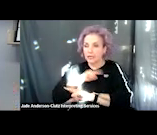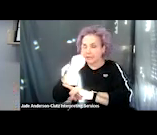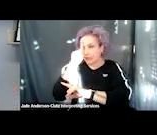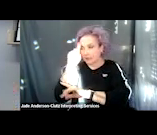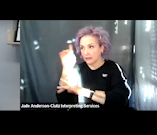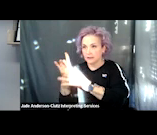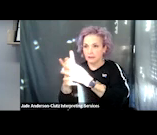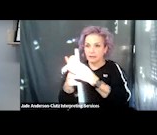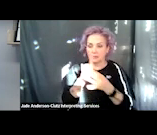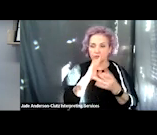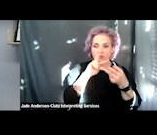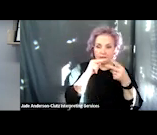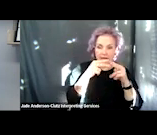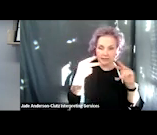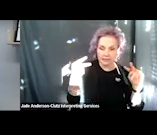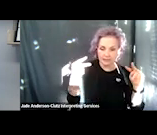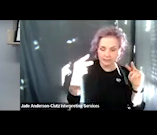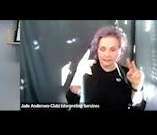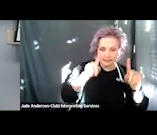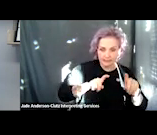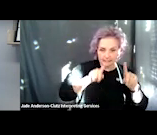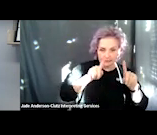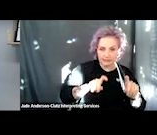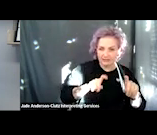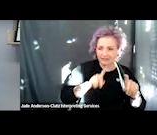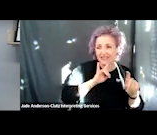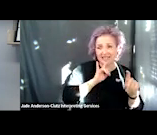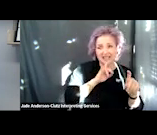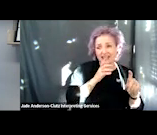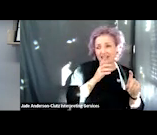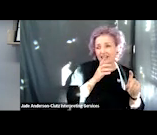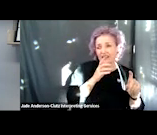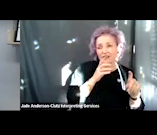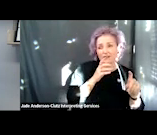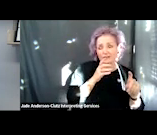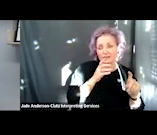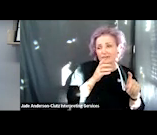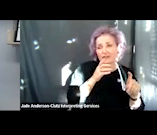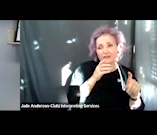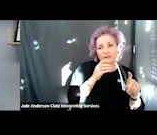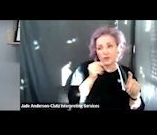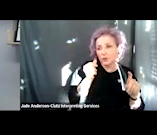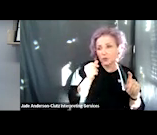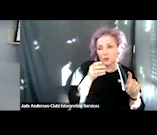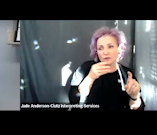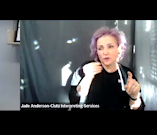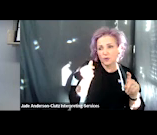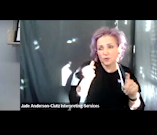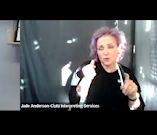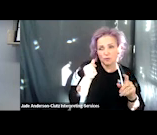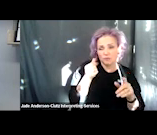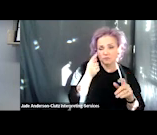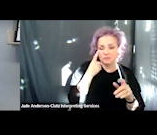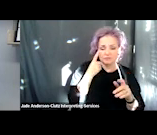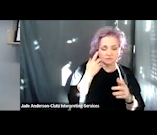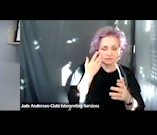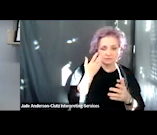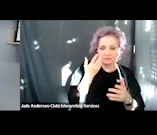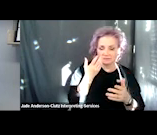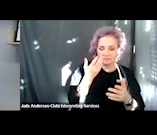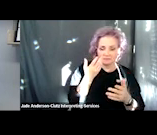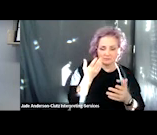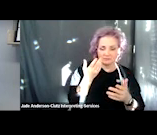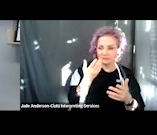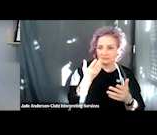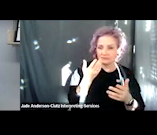small percentage. So there's really a missing piece of the puzzle that we aren't understanding. And the only way we can figure this out is to better understand